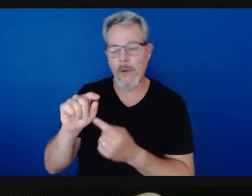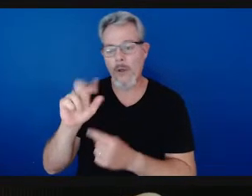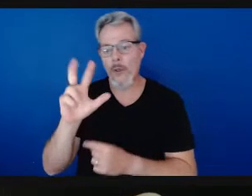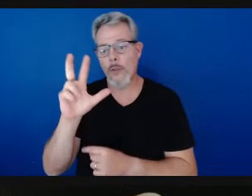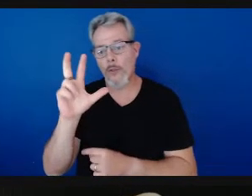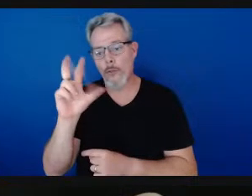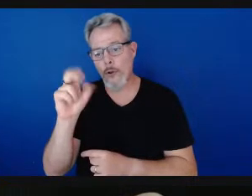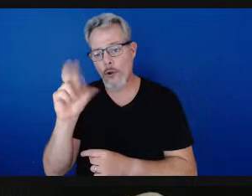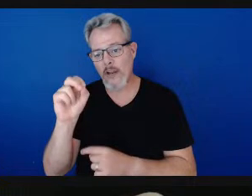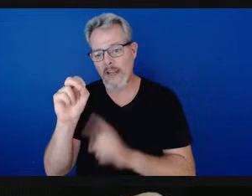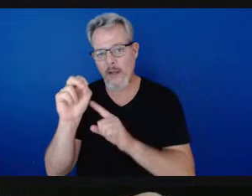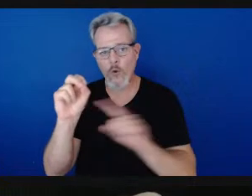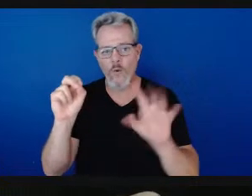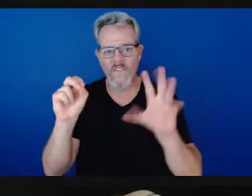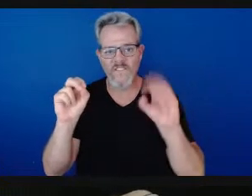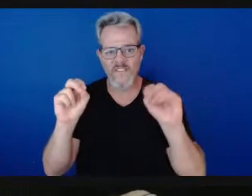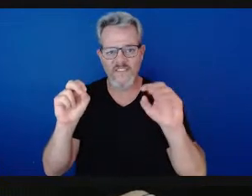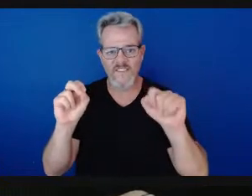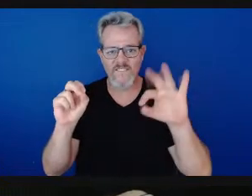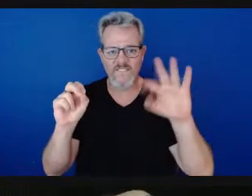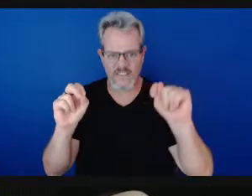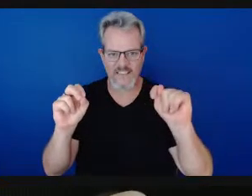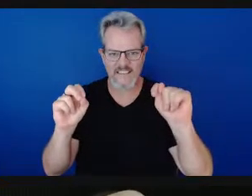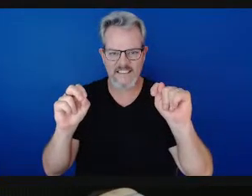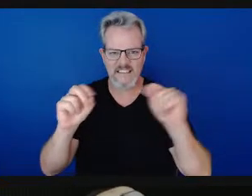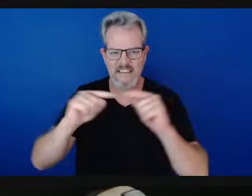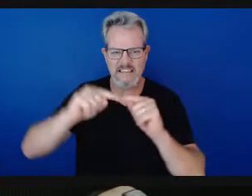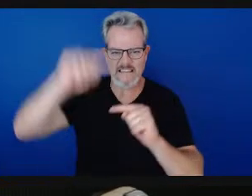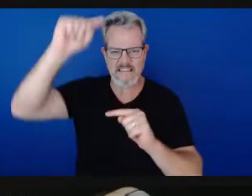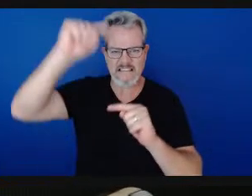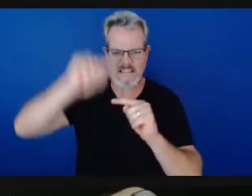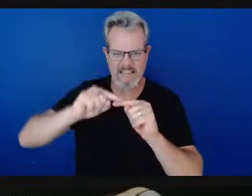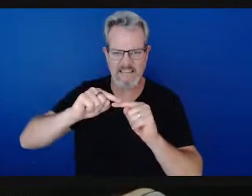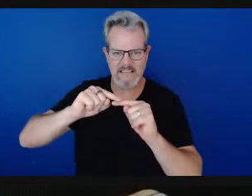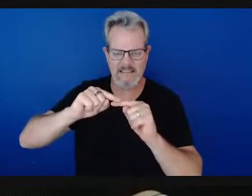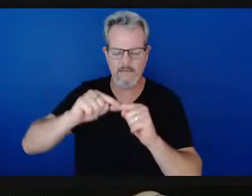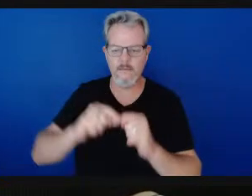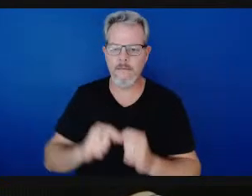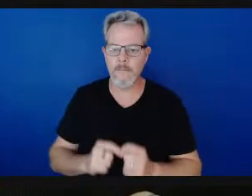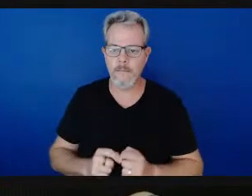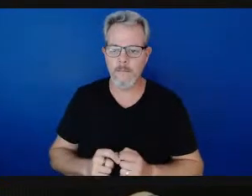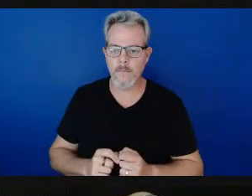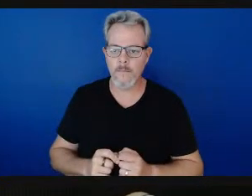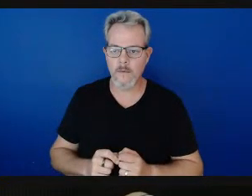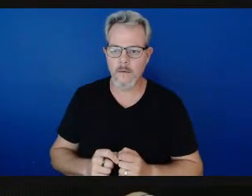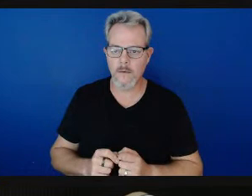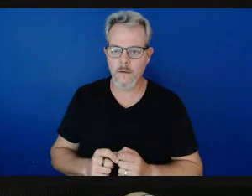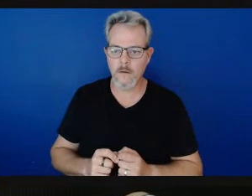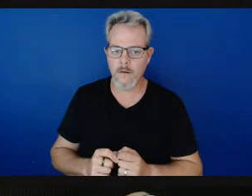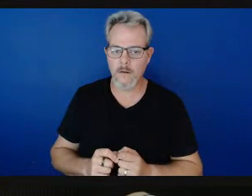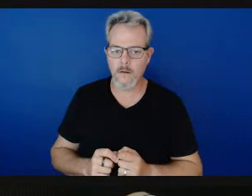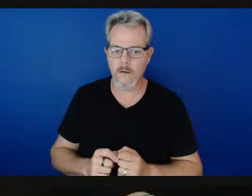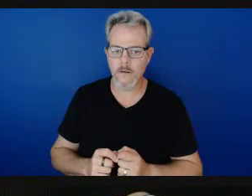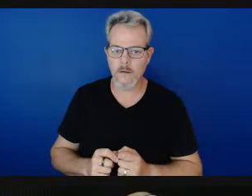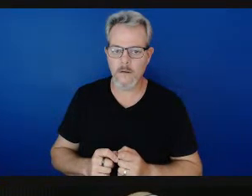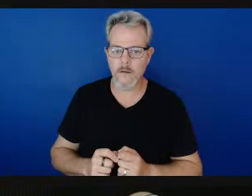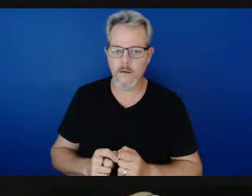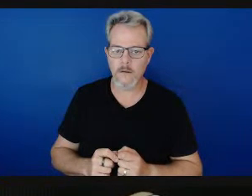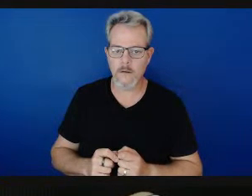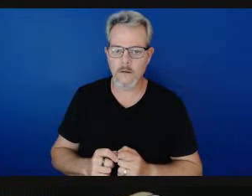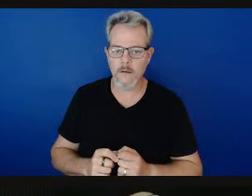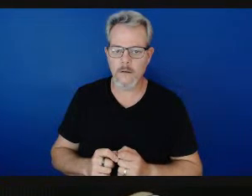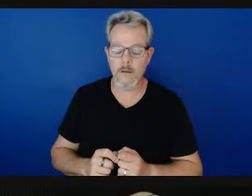morning. So that's the most recent value we have. They do note lava erupted on a downdrop block is